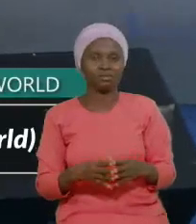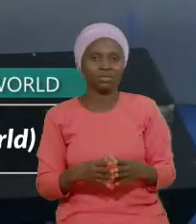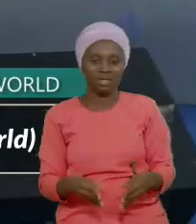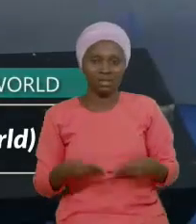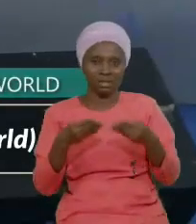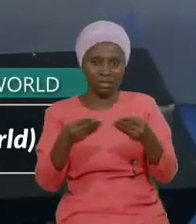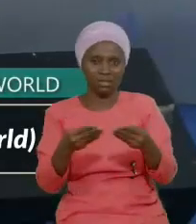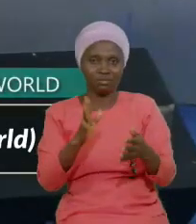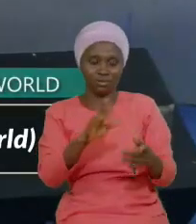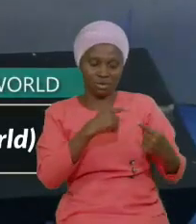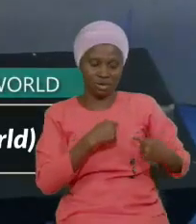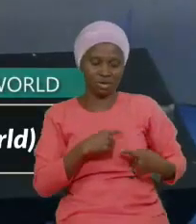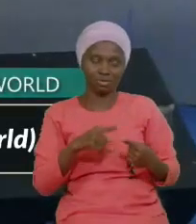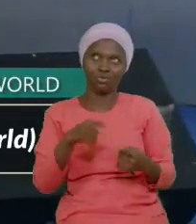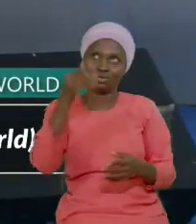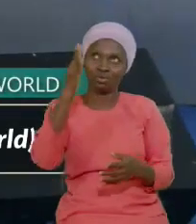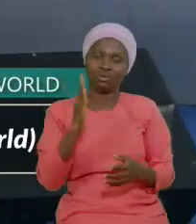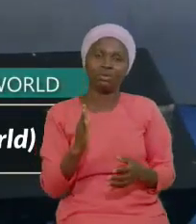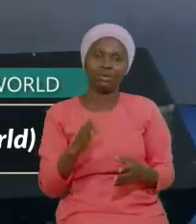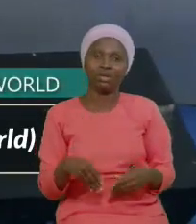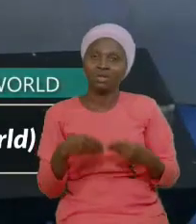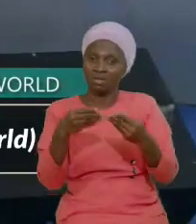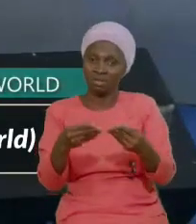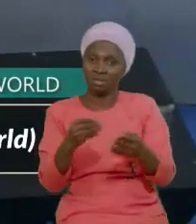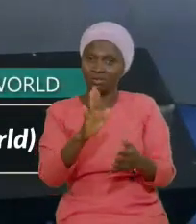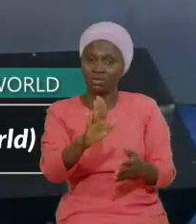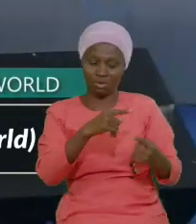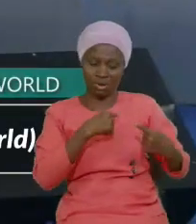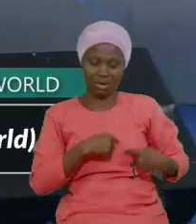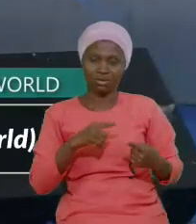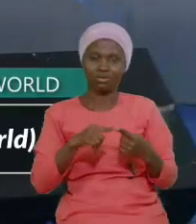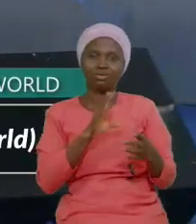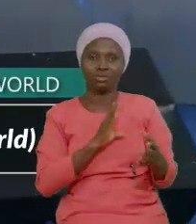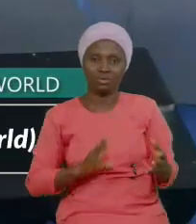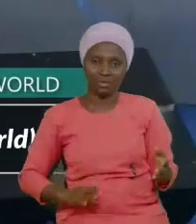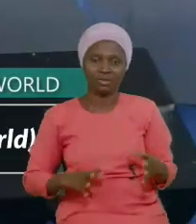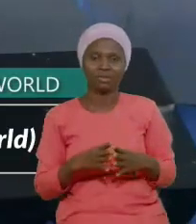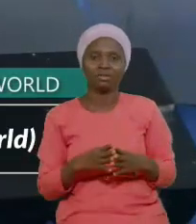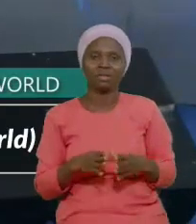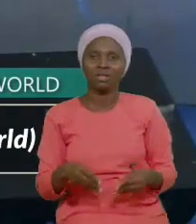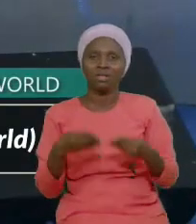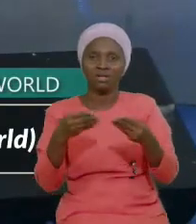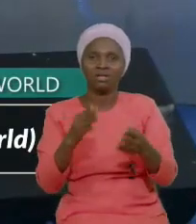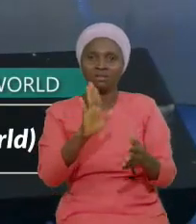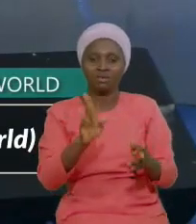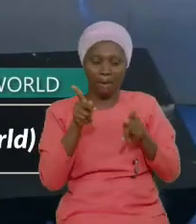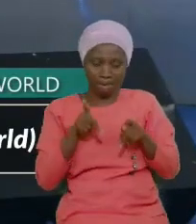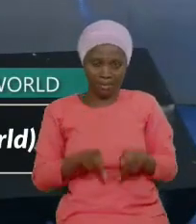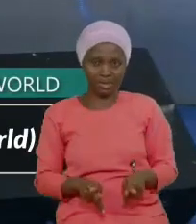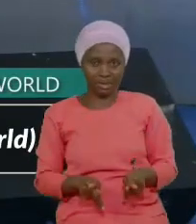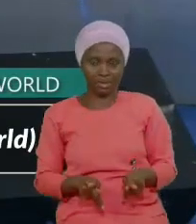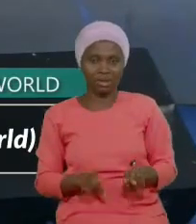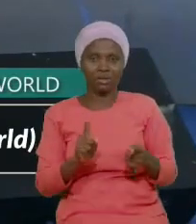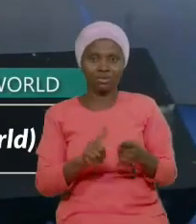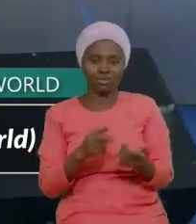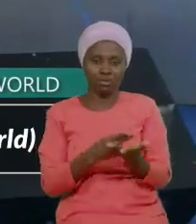God. Give your heart to Christ. Give your personality to the Holy Spirit.